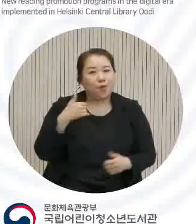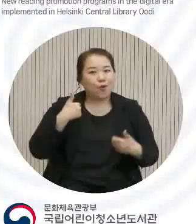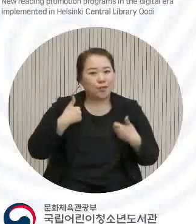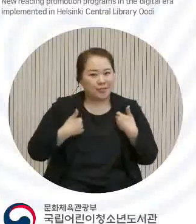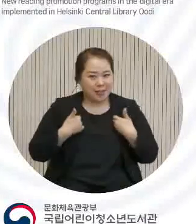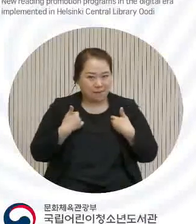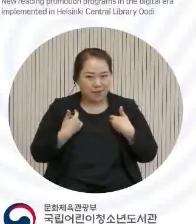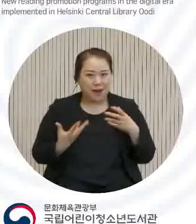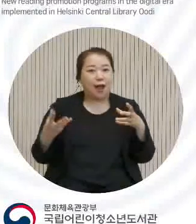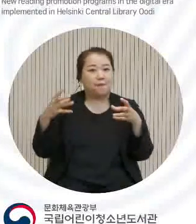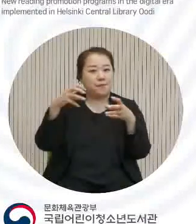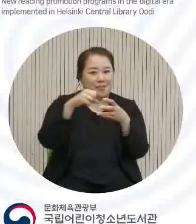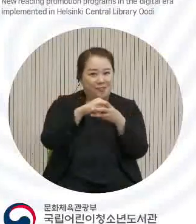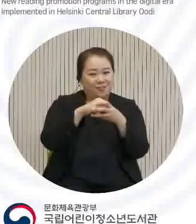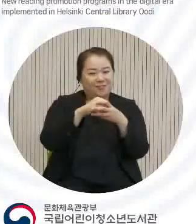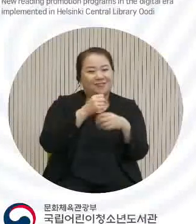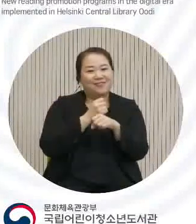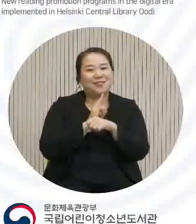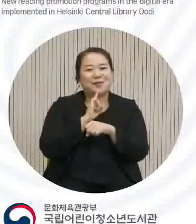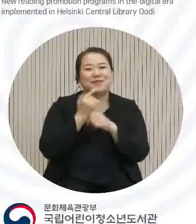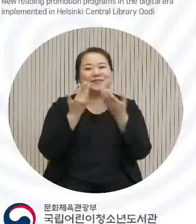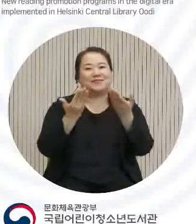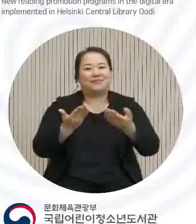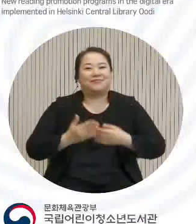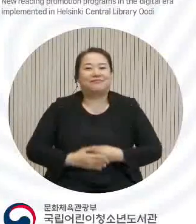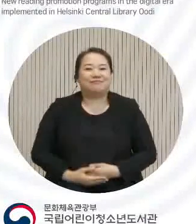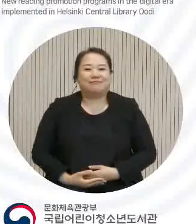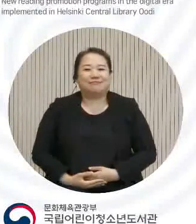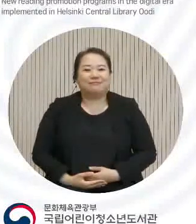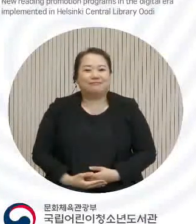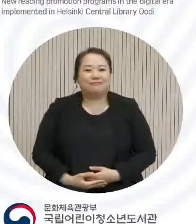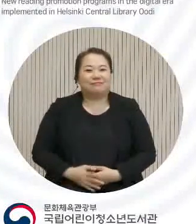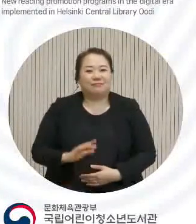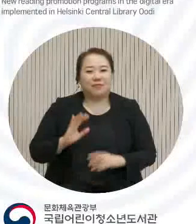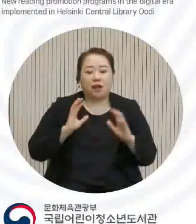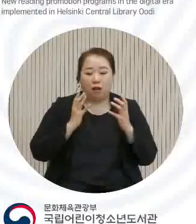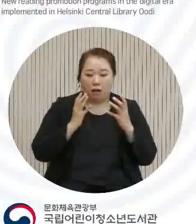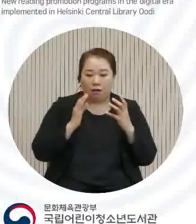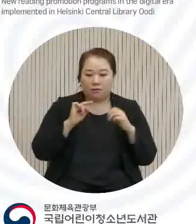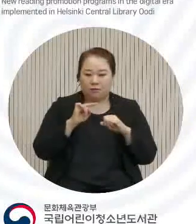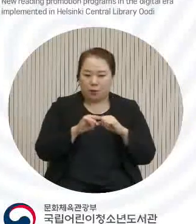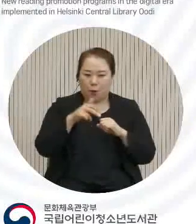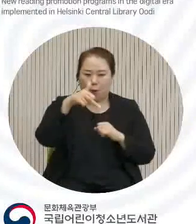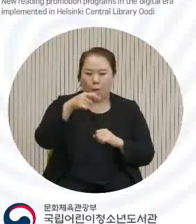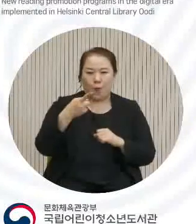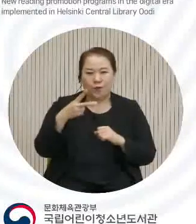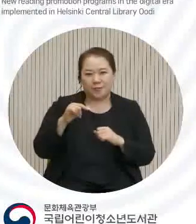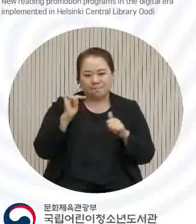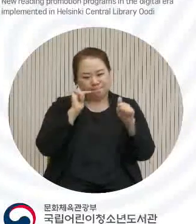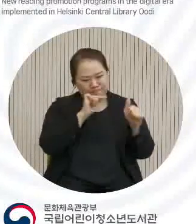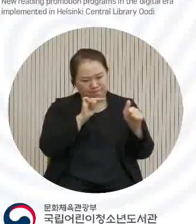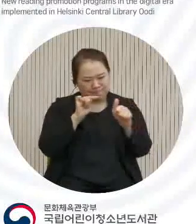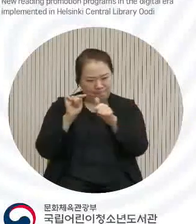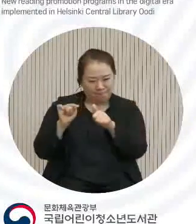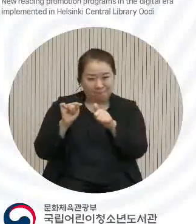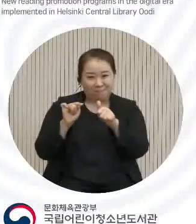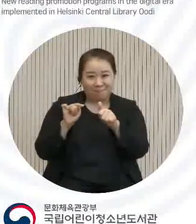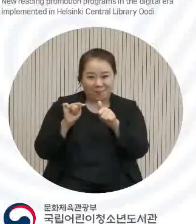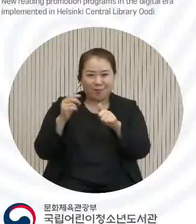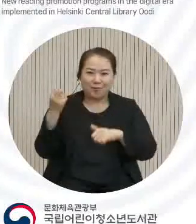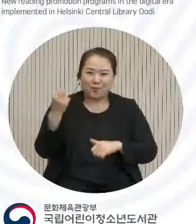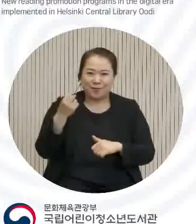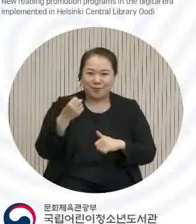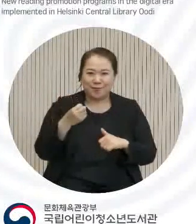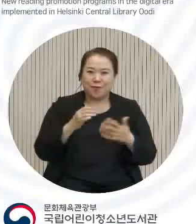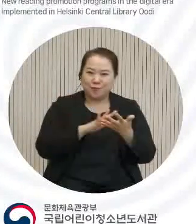have learned to move robots by coding them, we introduce them to the rules of play. In this